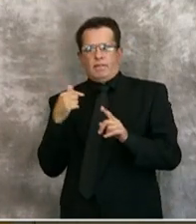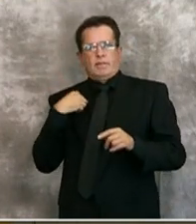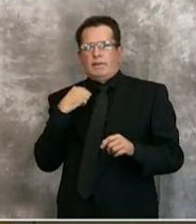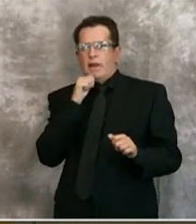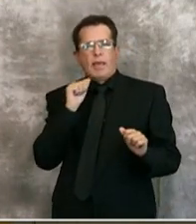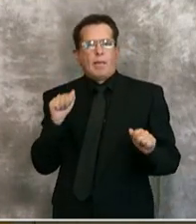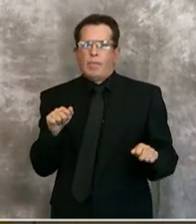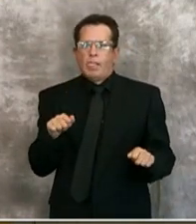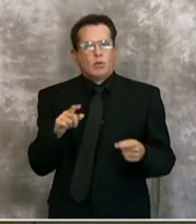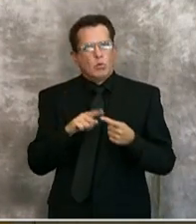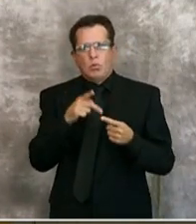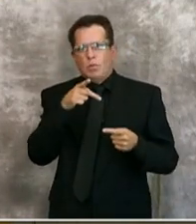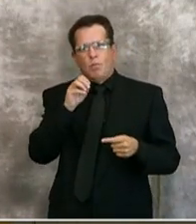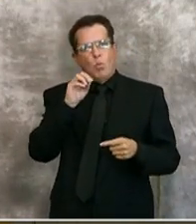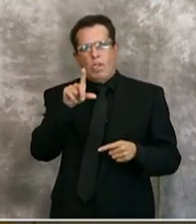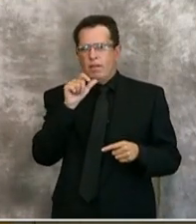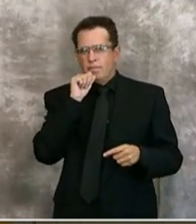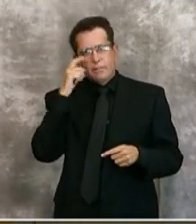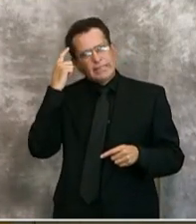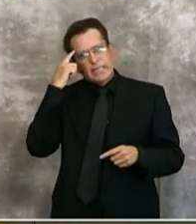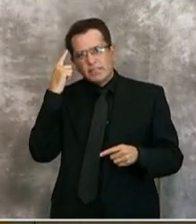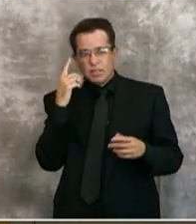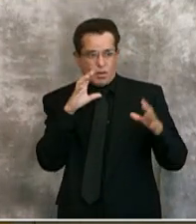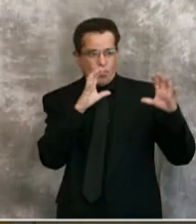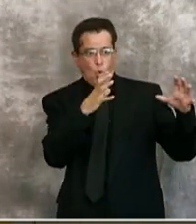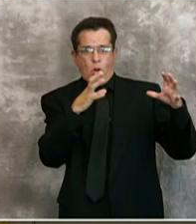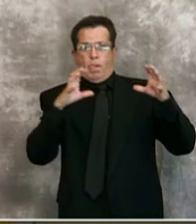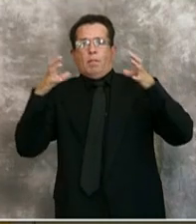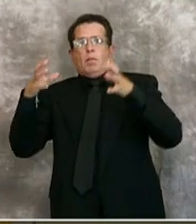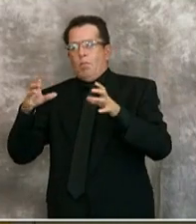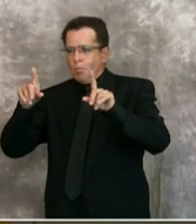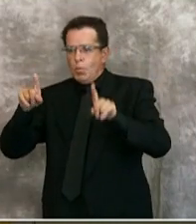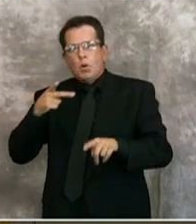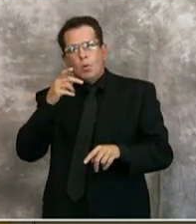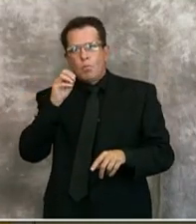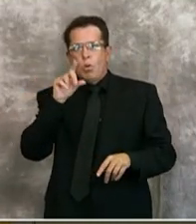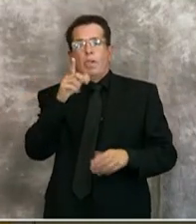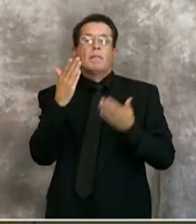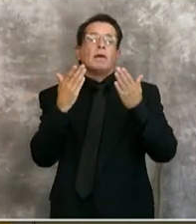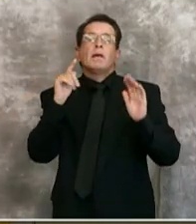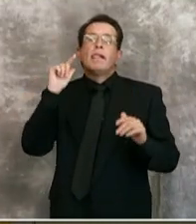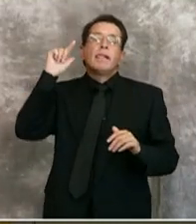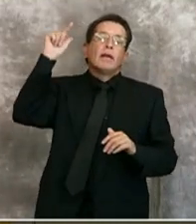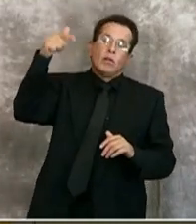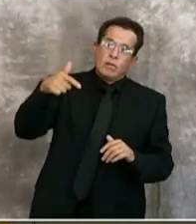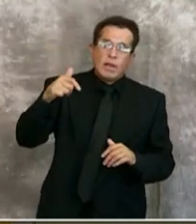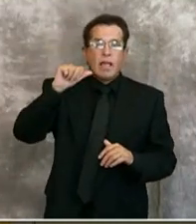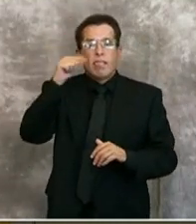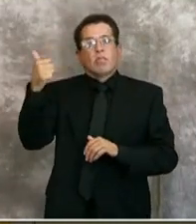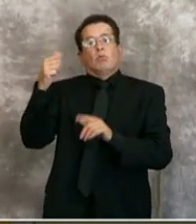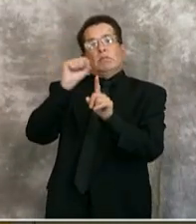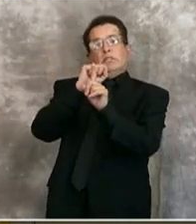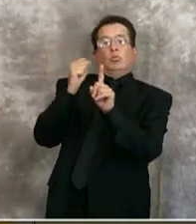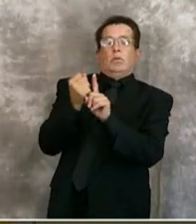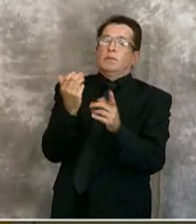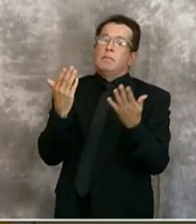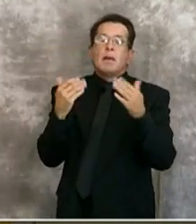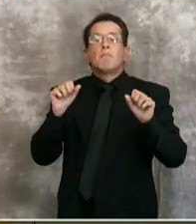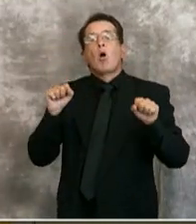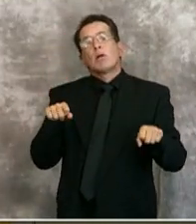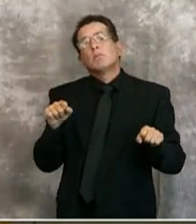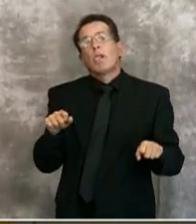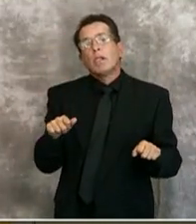sense to pool. It may make sense to pool at some point in other types of scenarios, such as,